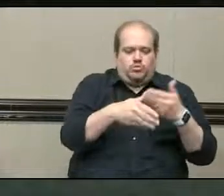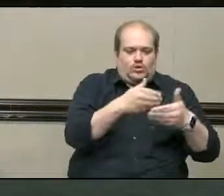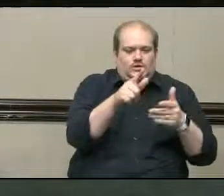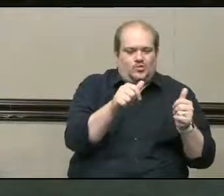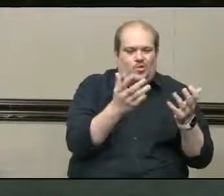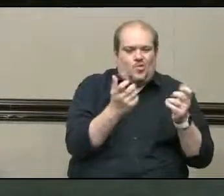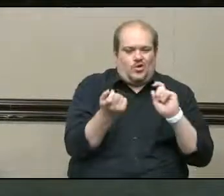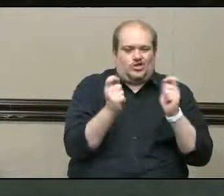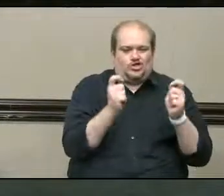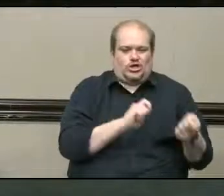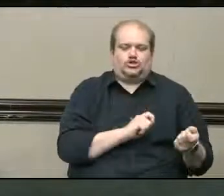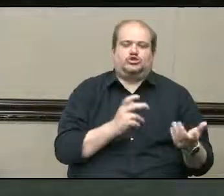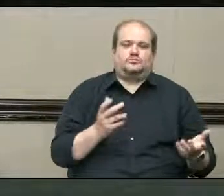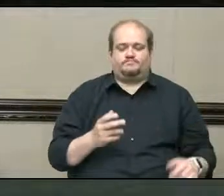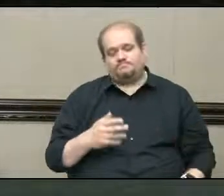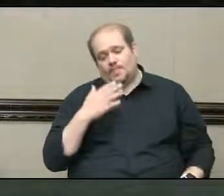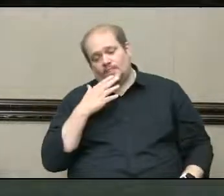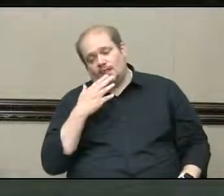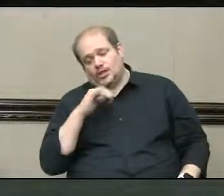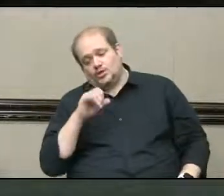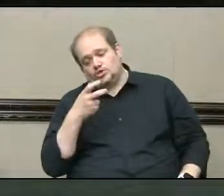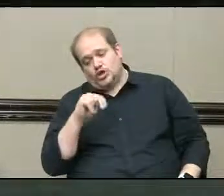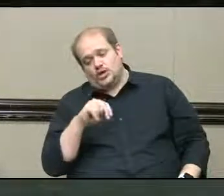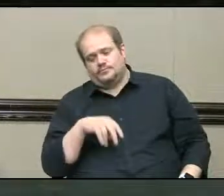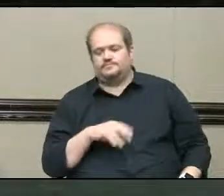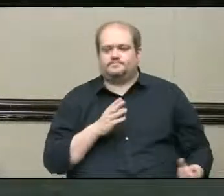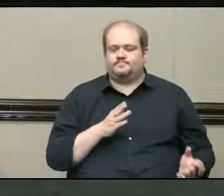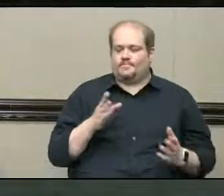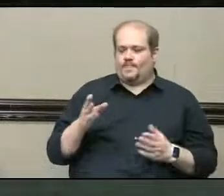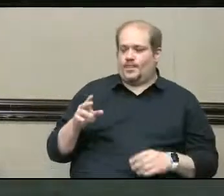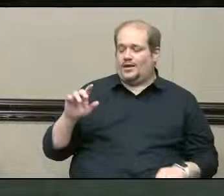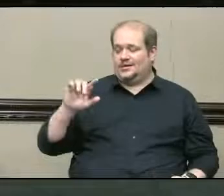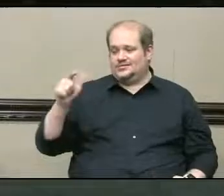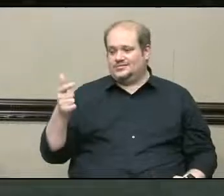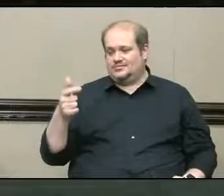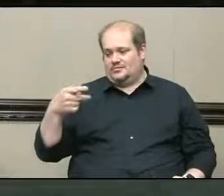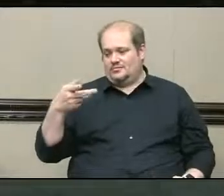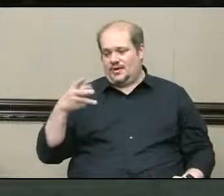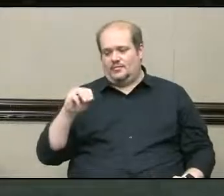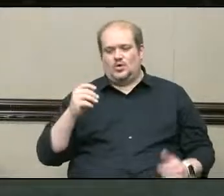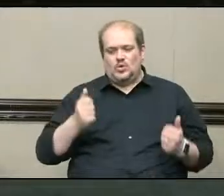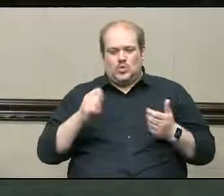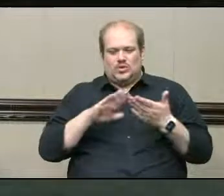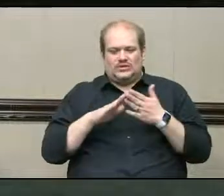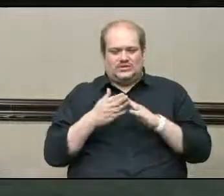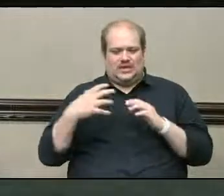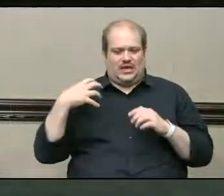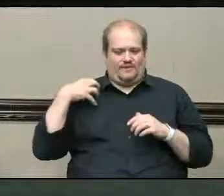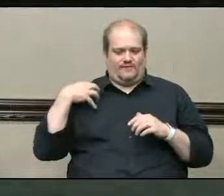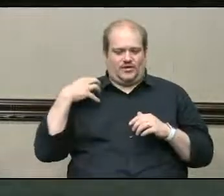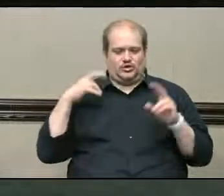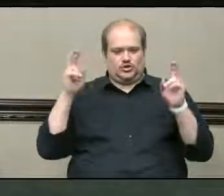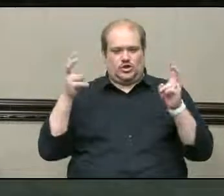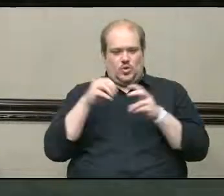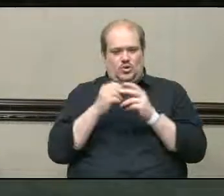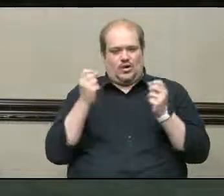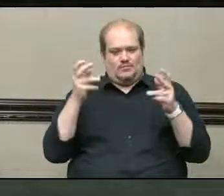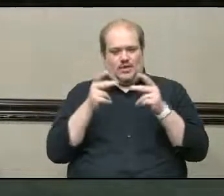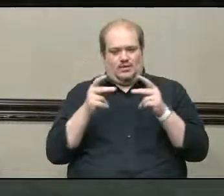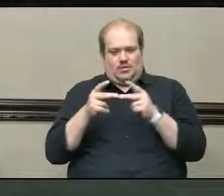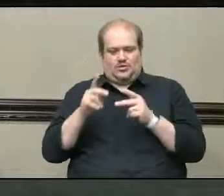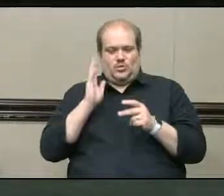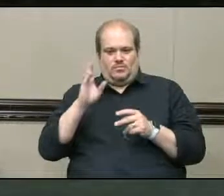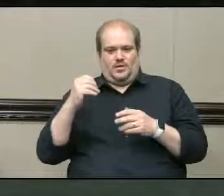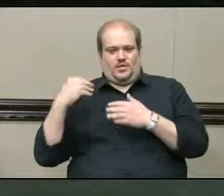that. Thank you, John. Another question for Pam is which city officials, as quoted in many places, will